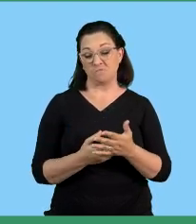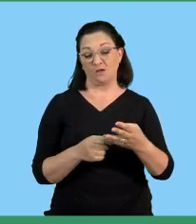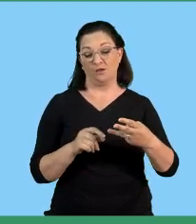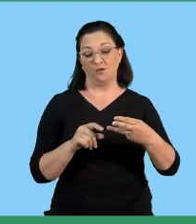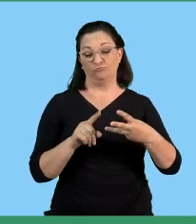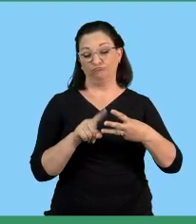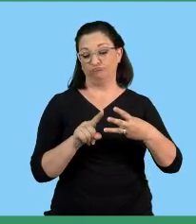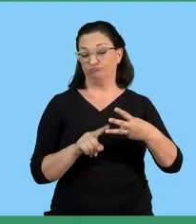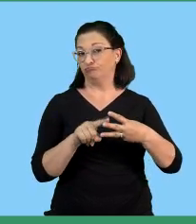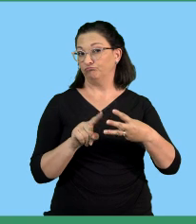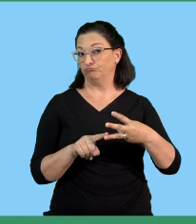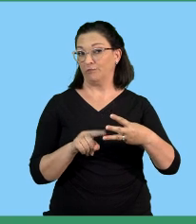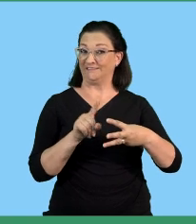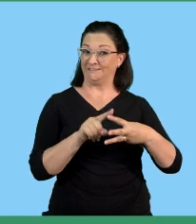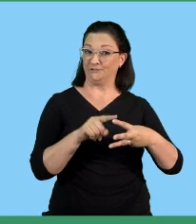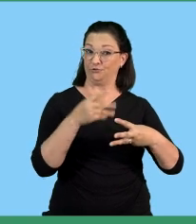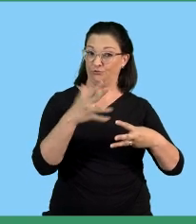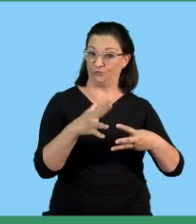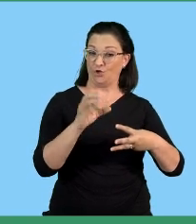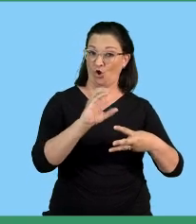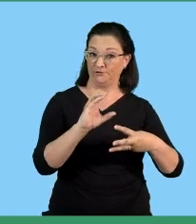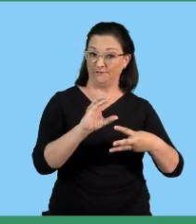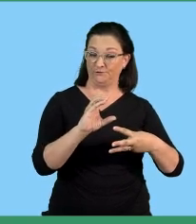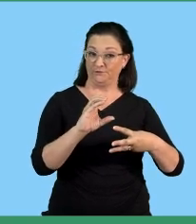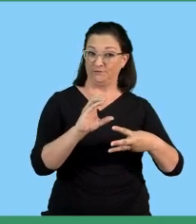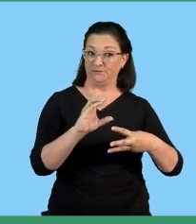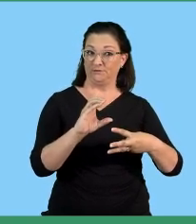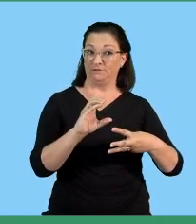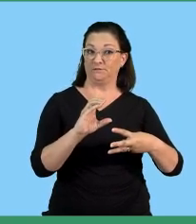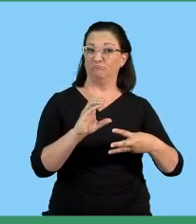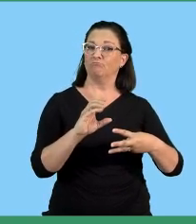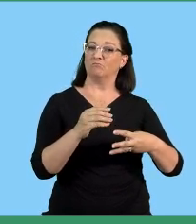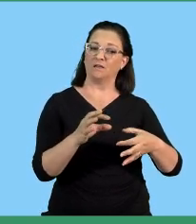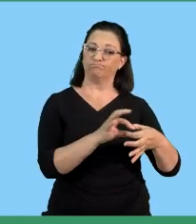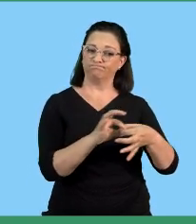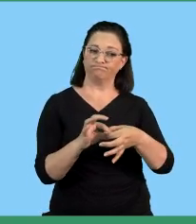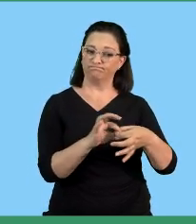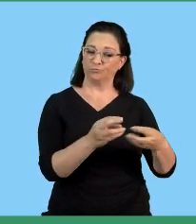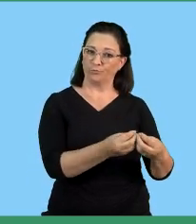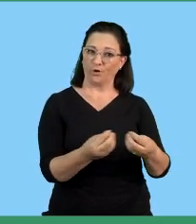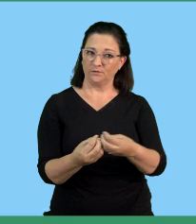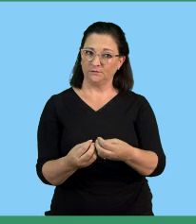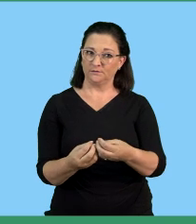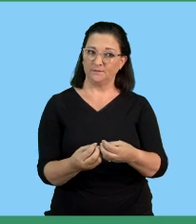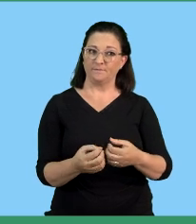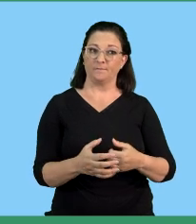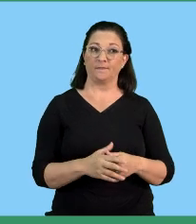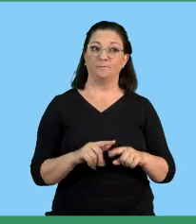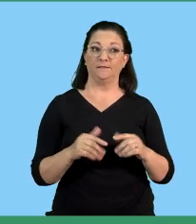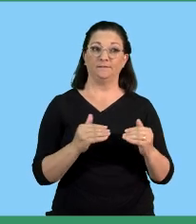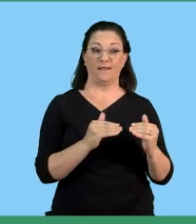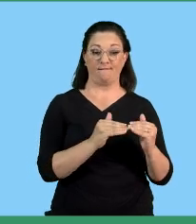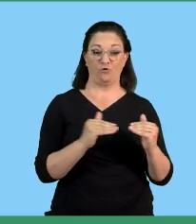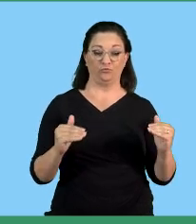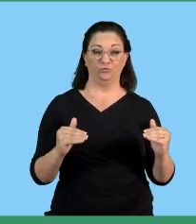could be applied by TD. Already we've got concentric, speaking about the same or related products. So here we've